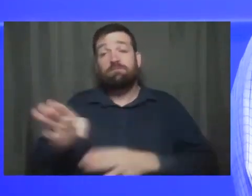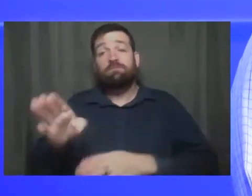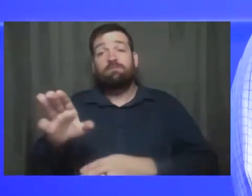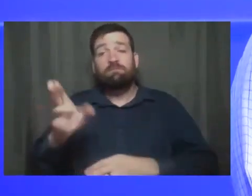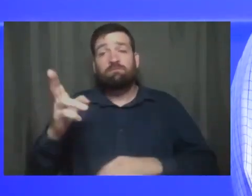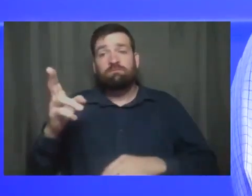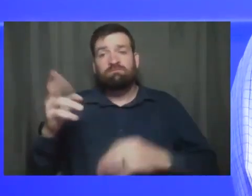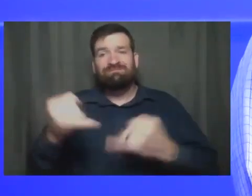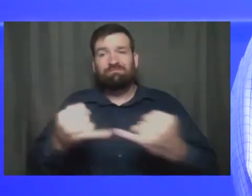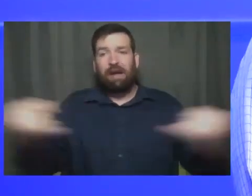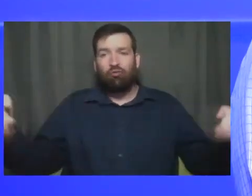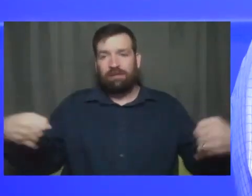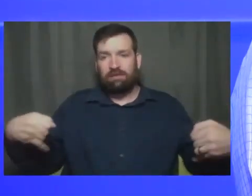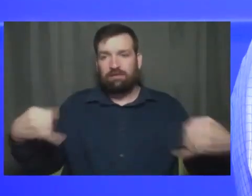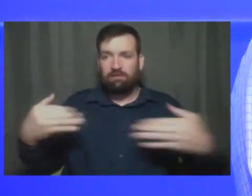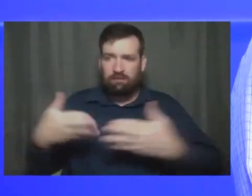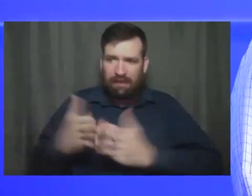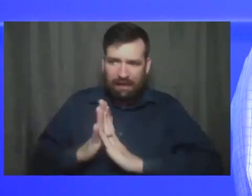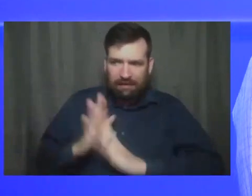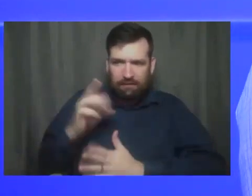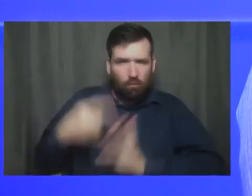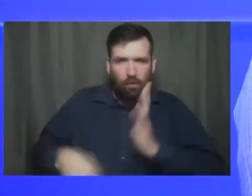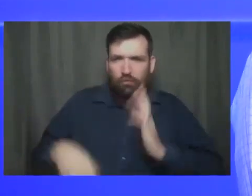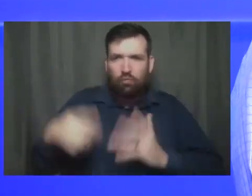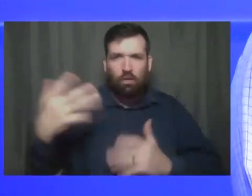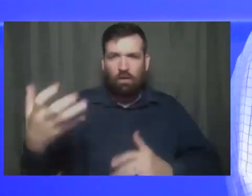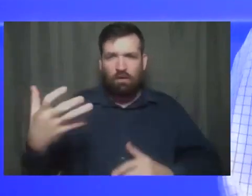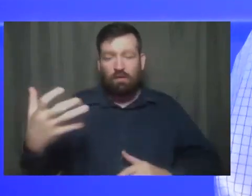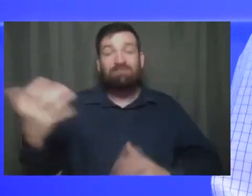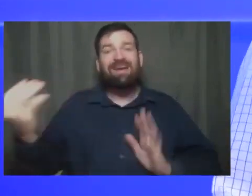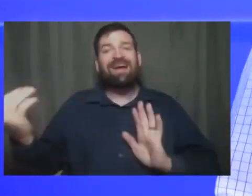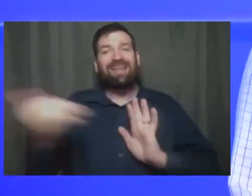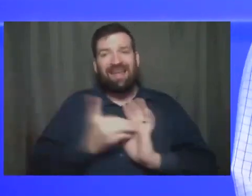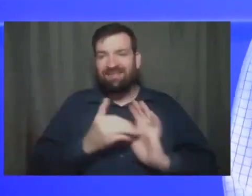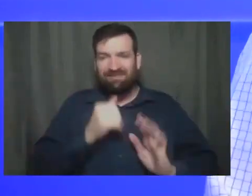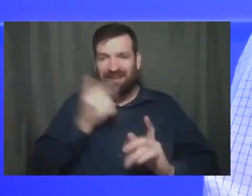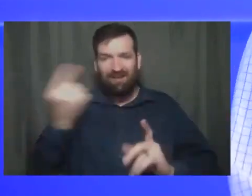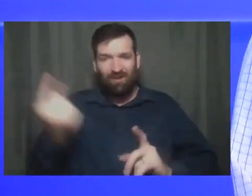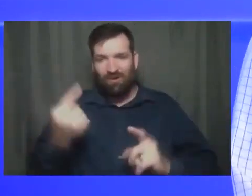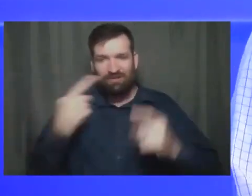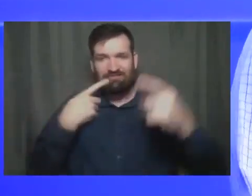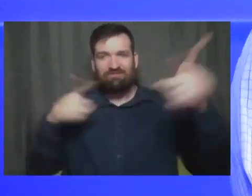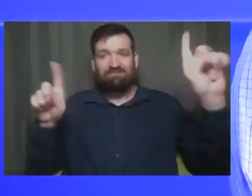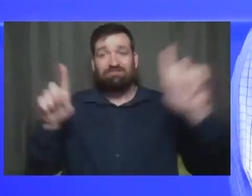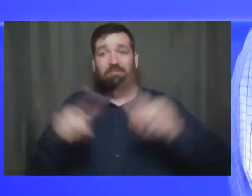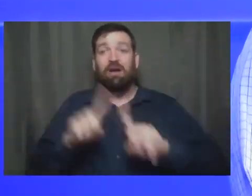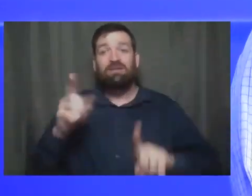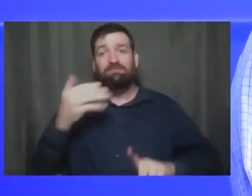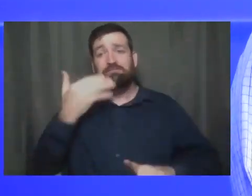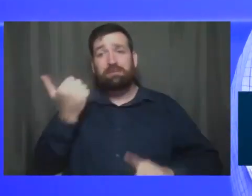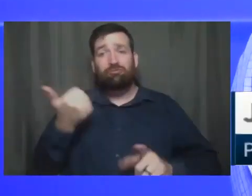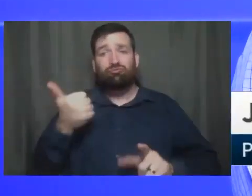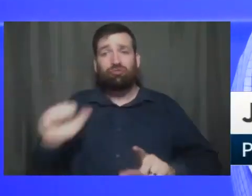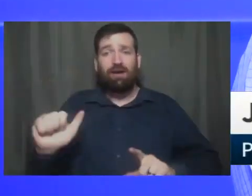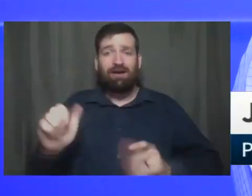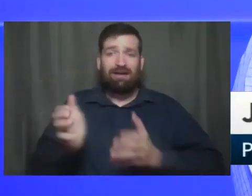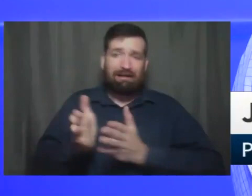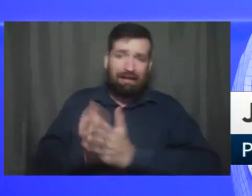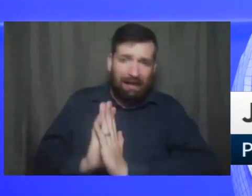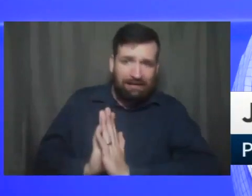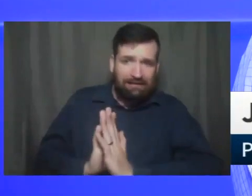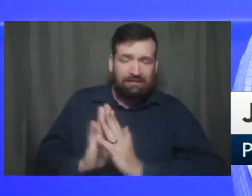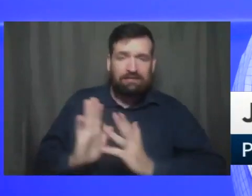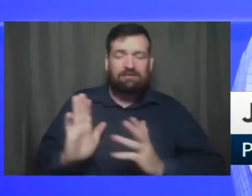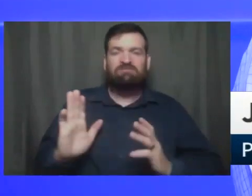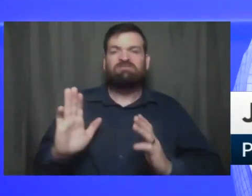and asking for what you want. And again, you're not always going to get it, but you're better off if you try, if you ask. So there's this formula that I